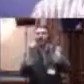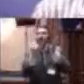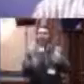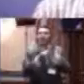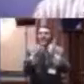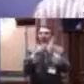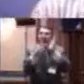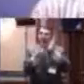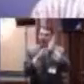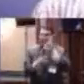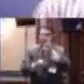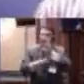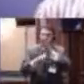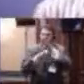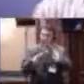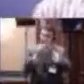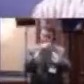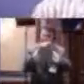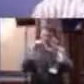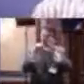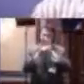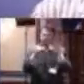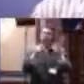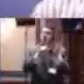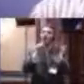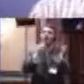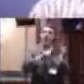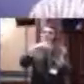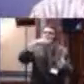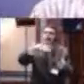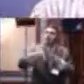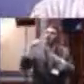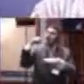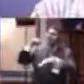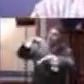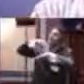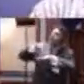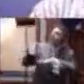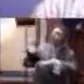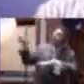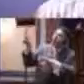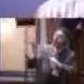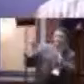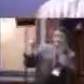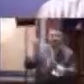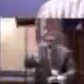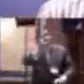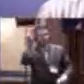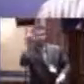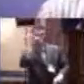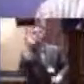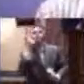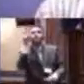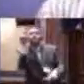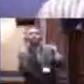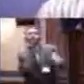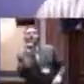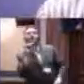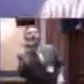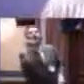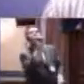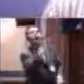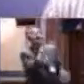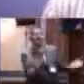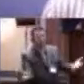decentralization, the empowerment of the local population, through even through the tools that we have at the moment, starting even with